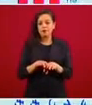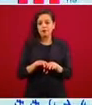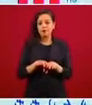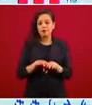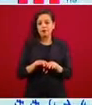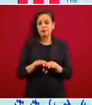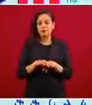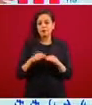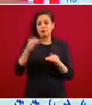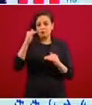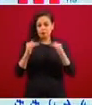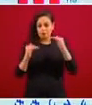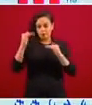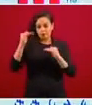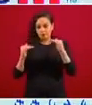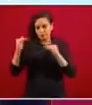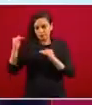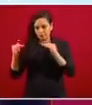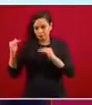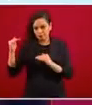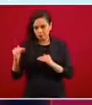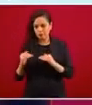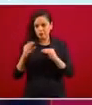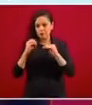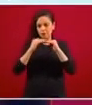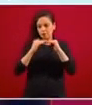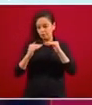this distribution that is, in a way,